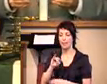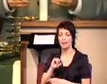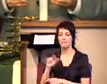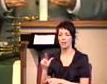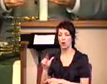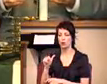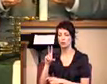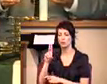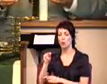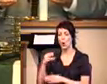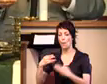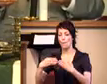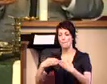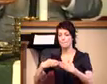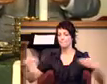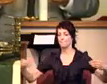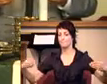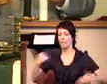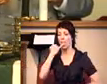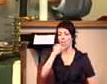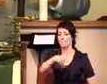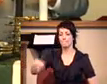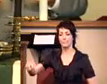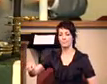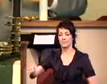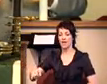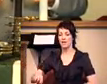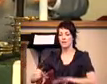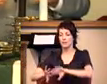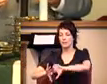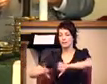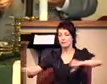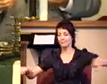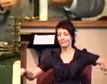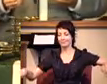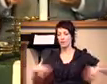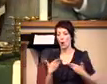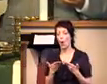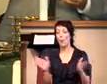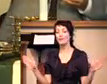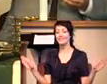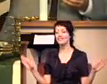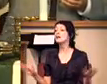barriers whatsoever. If you choose to partake of communion,